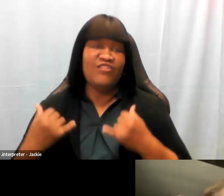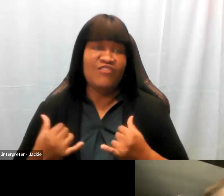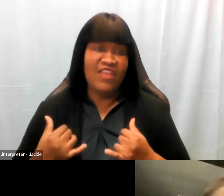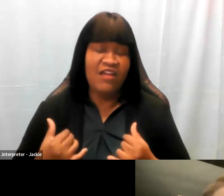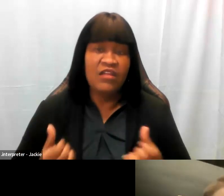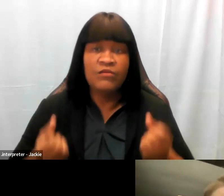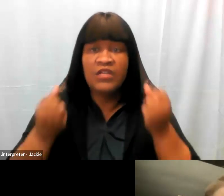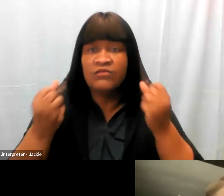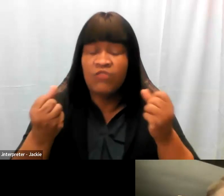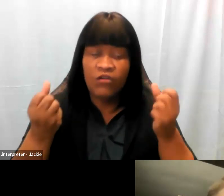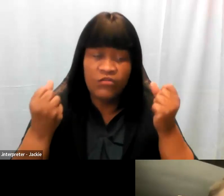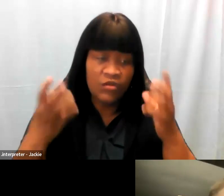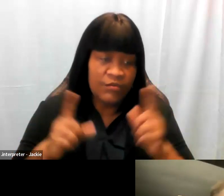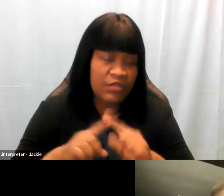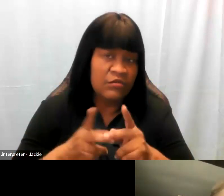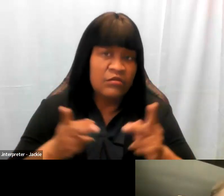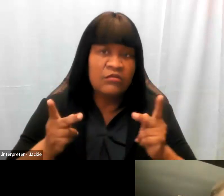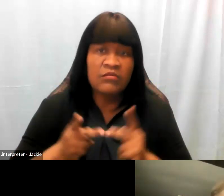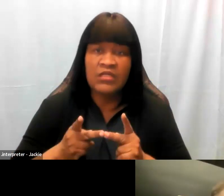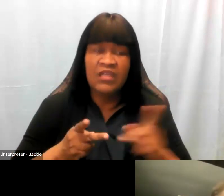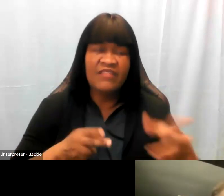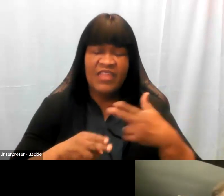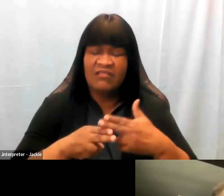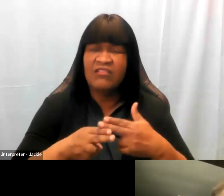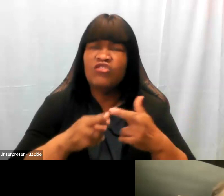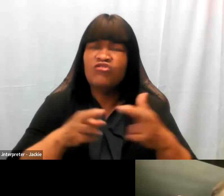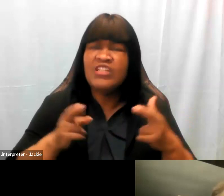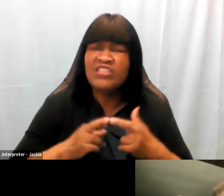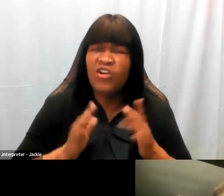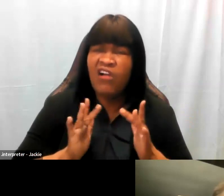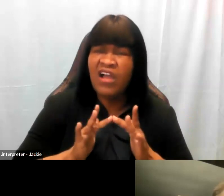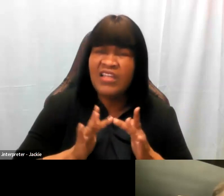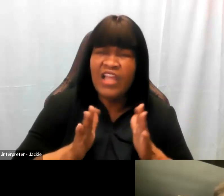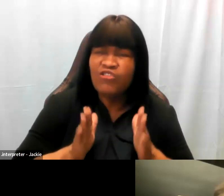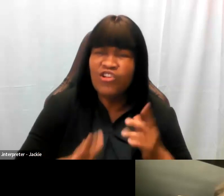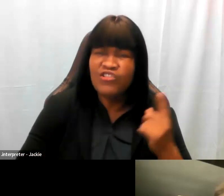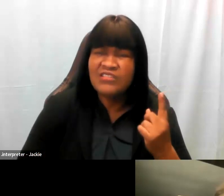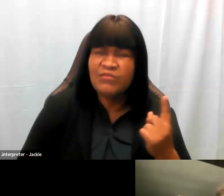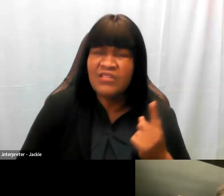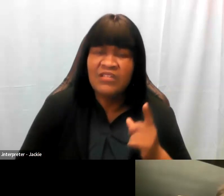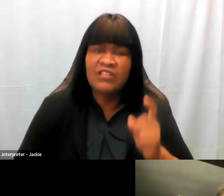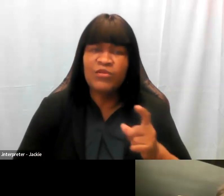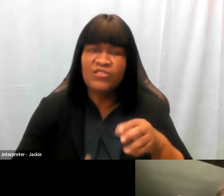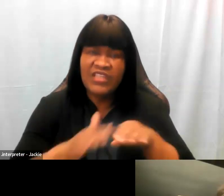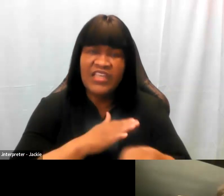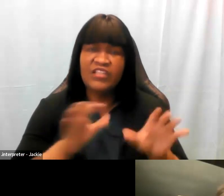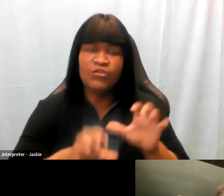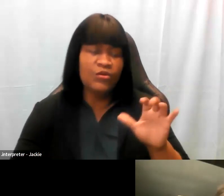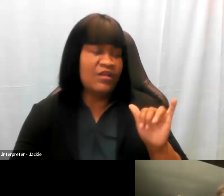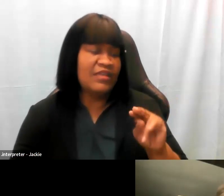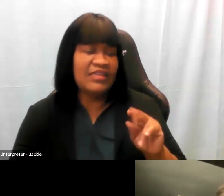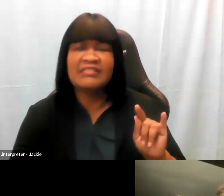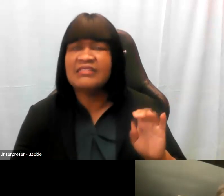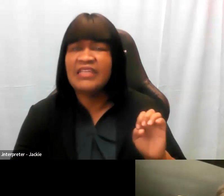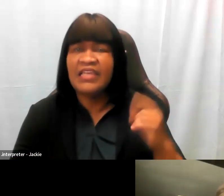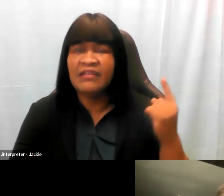Yeah. There's something about regional connectors or something where you're supposed to be able to go and do an intake with someone,